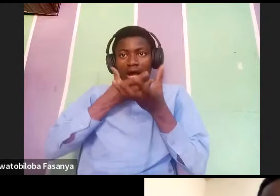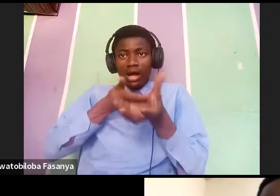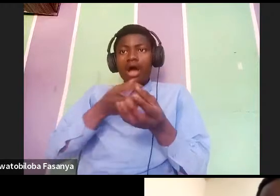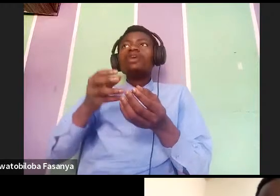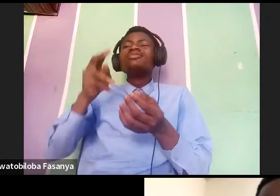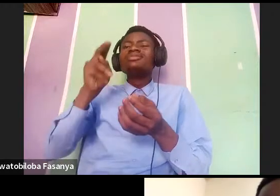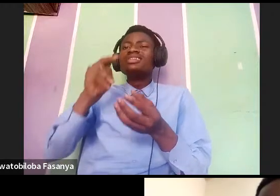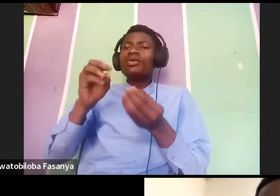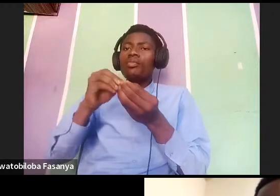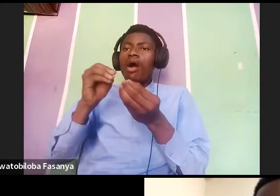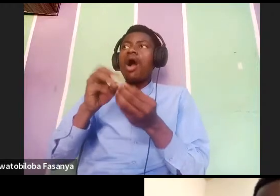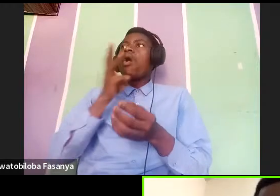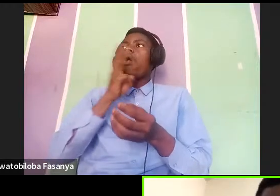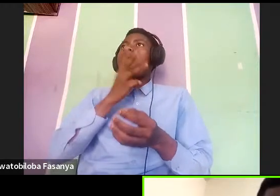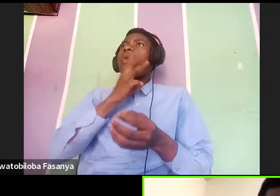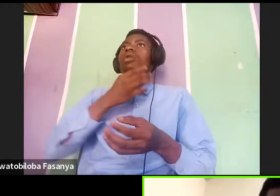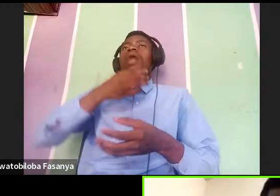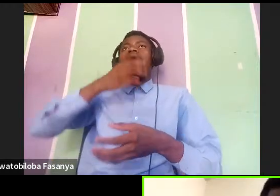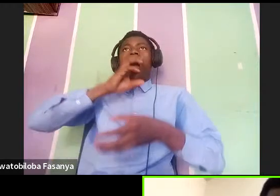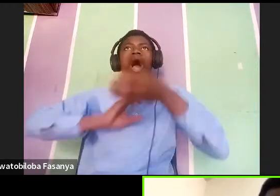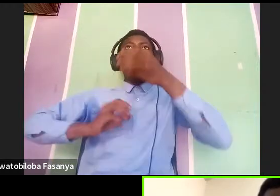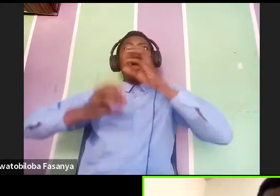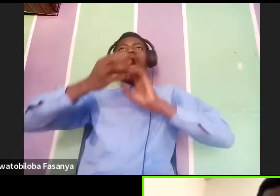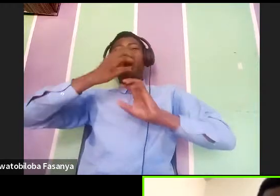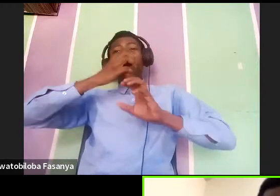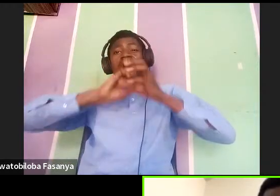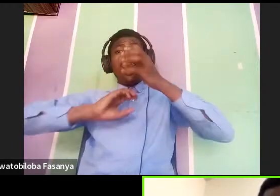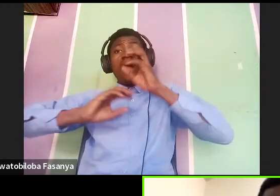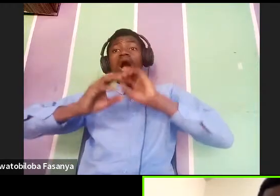So most times at home,